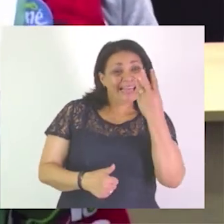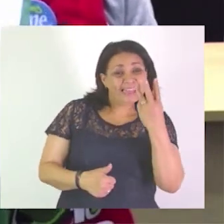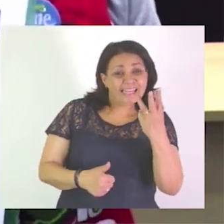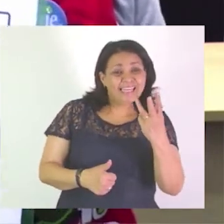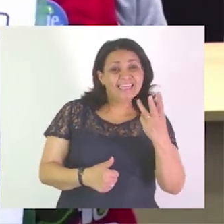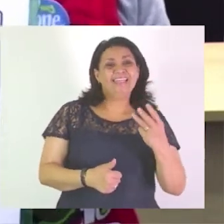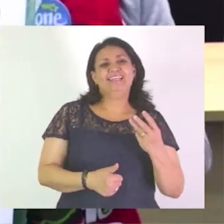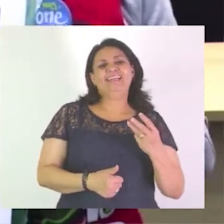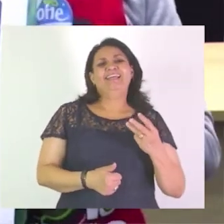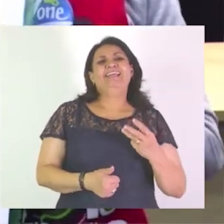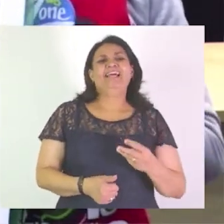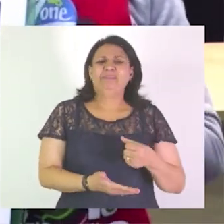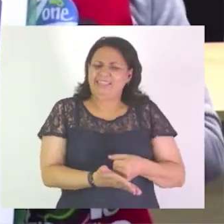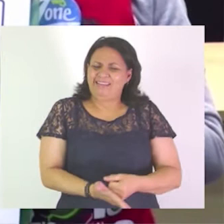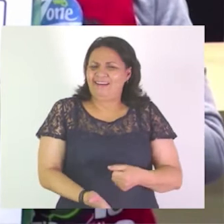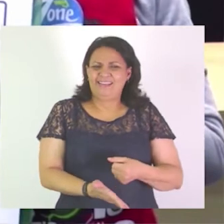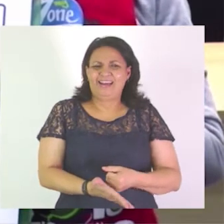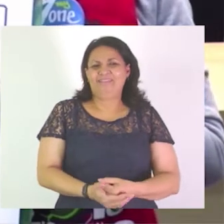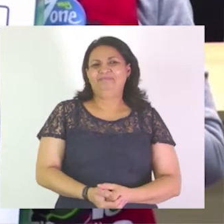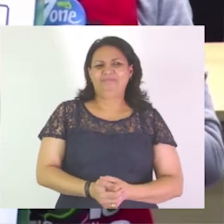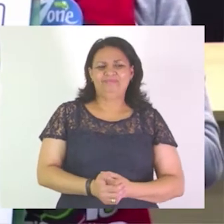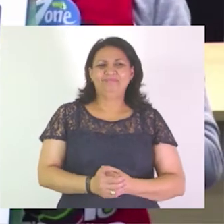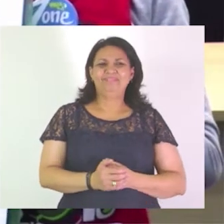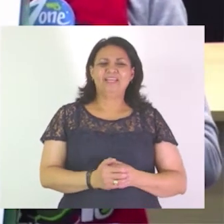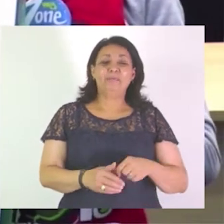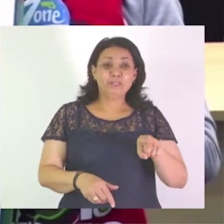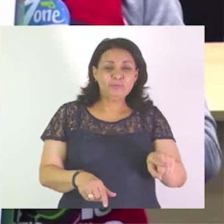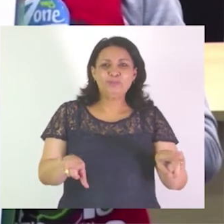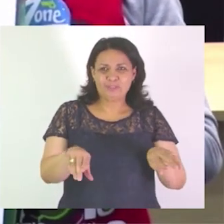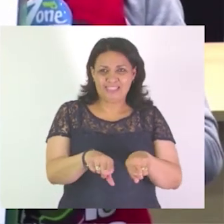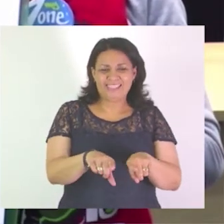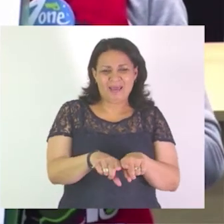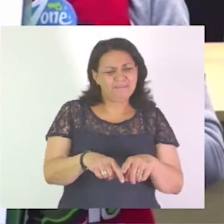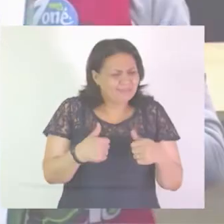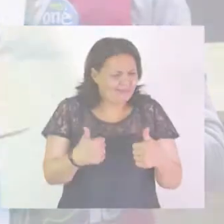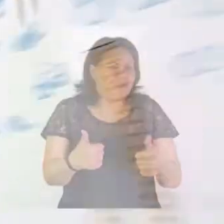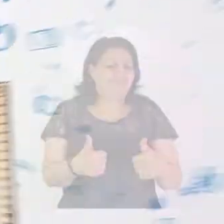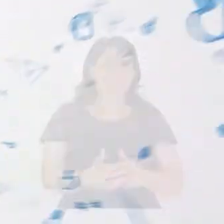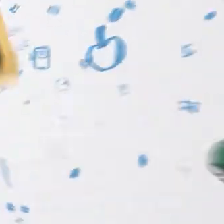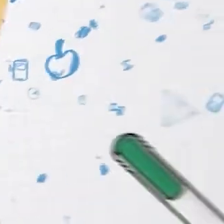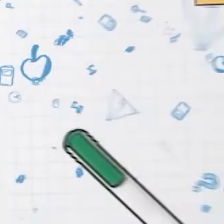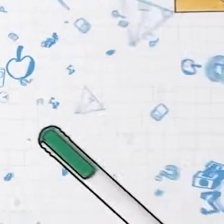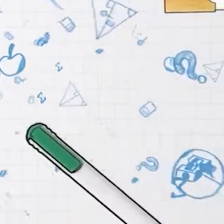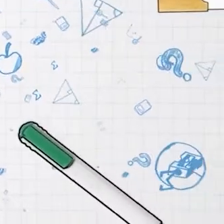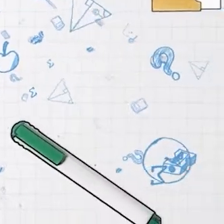try at home. And don't worry if you make any mistakes. That's okay as well.